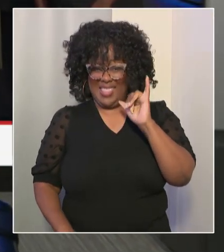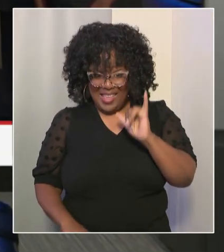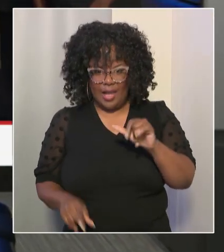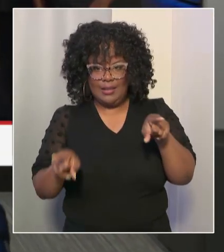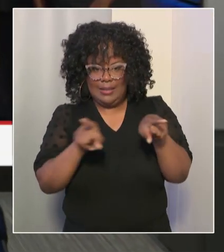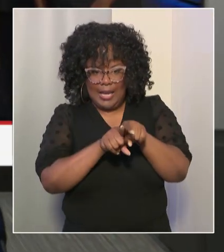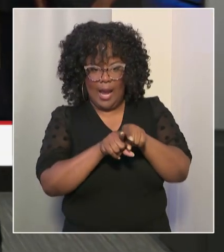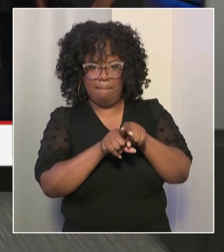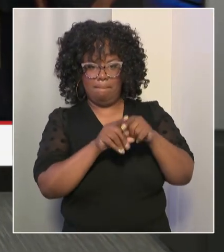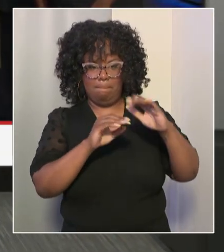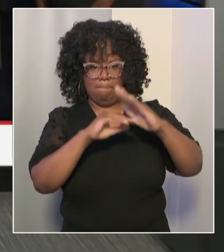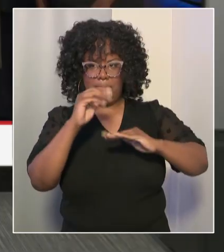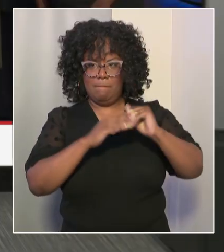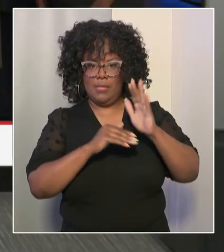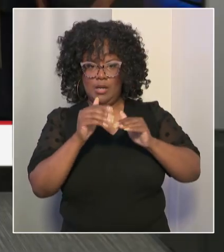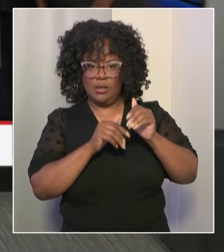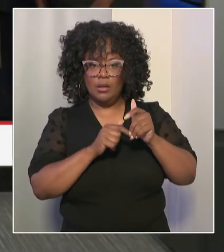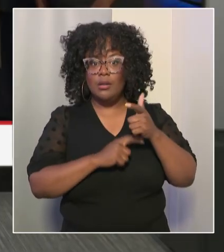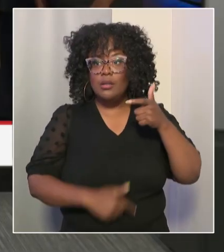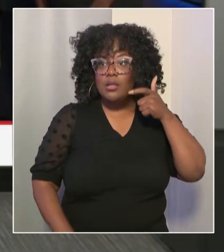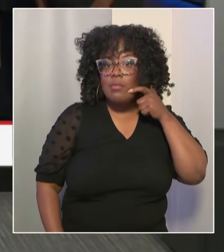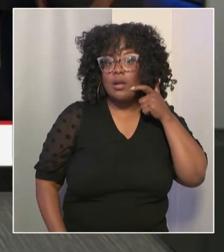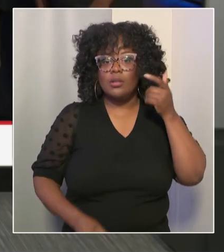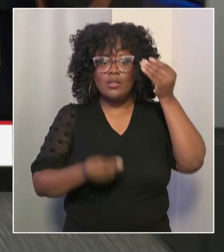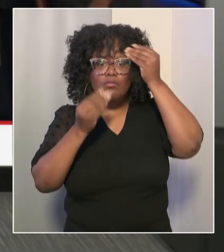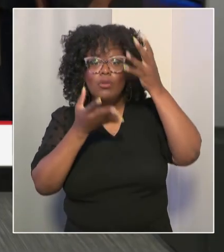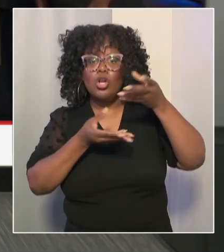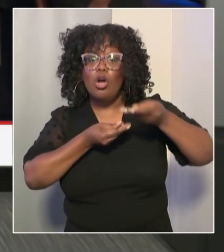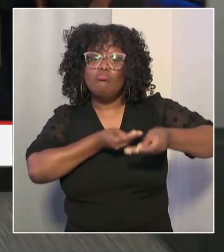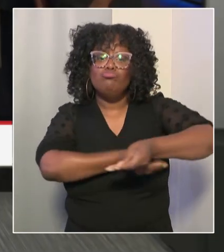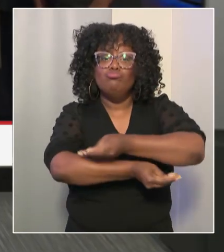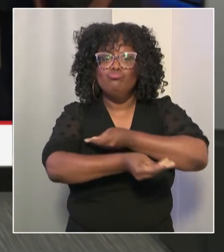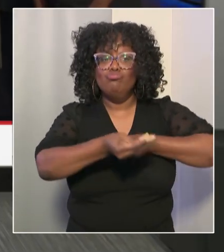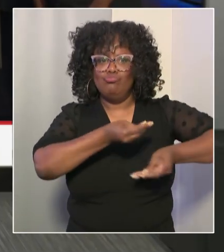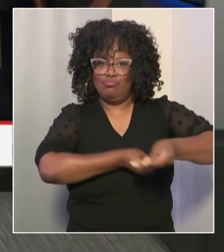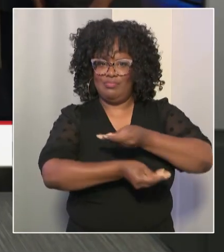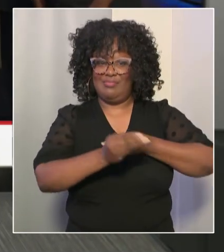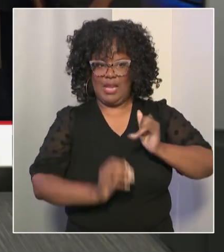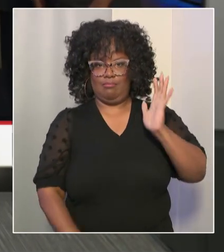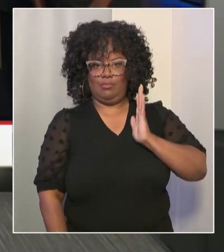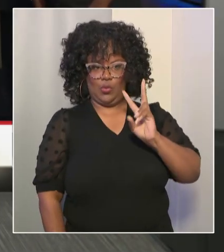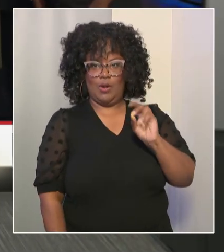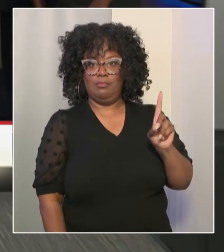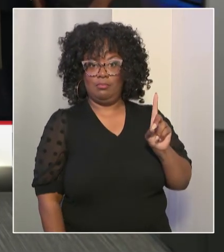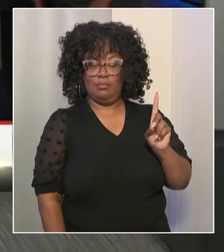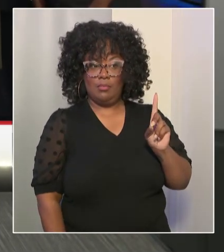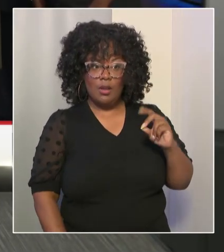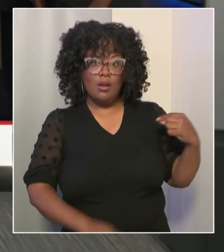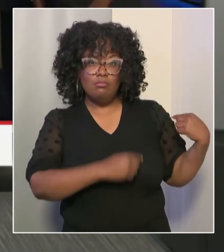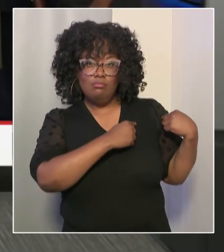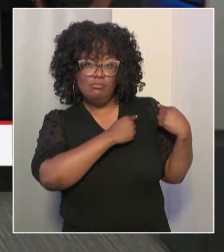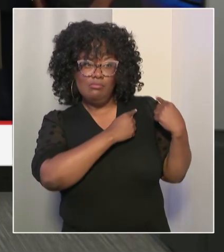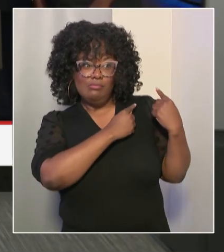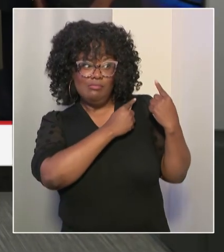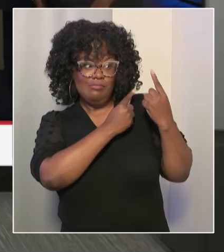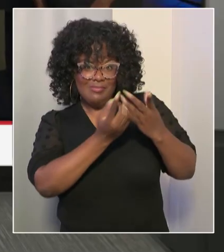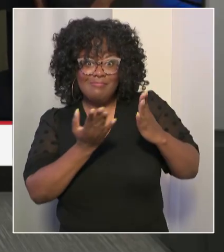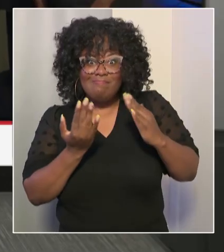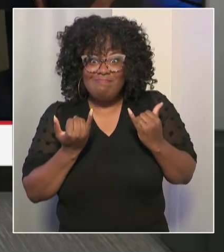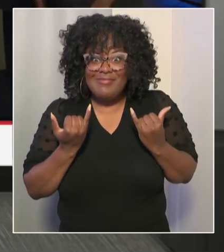answering and dispatching calls. Today, the Public Safety Communications Center serves as one of 3